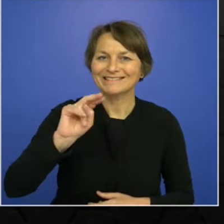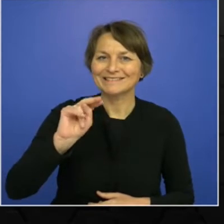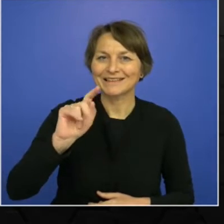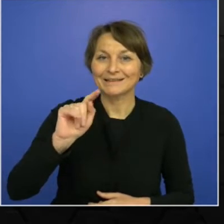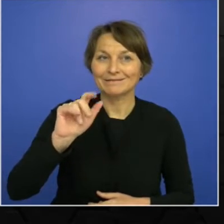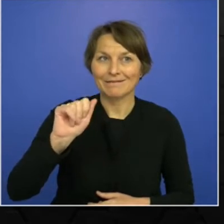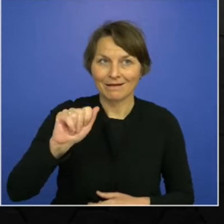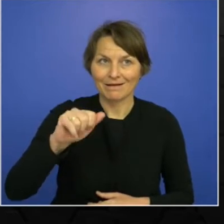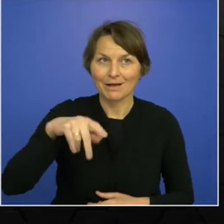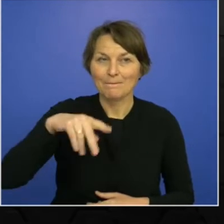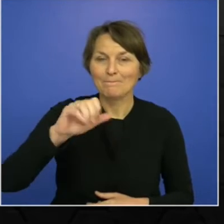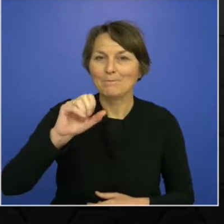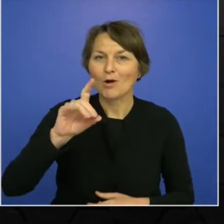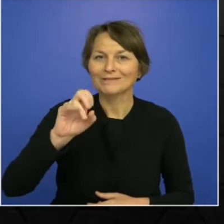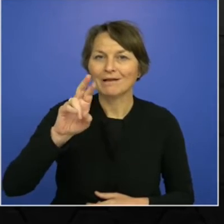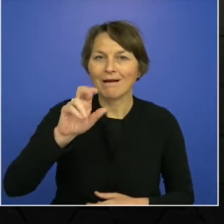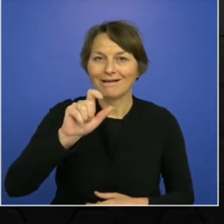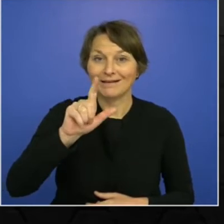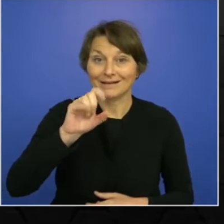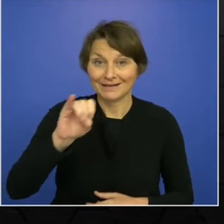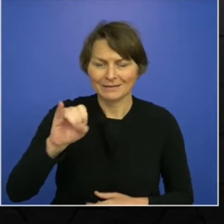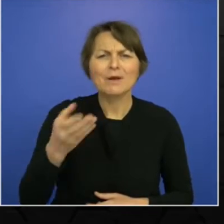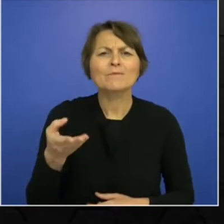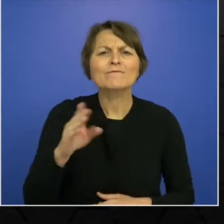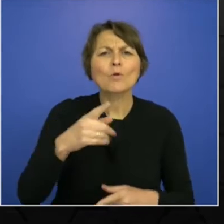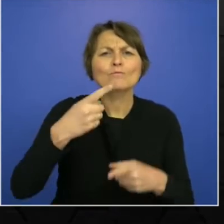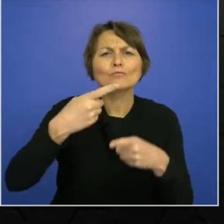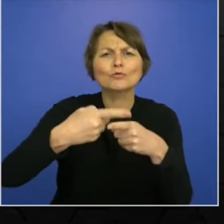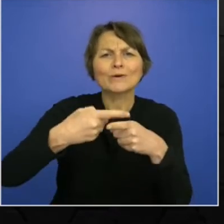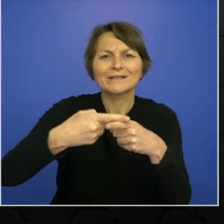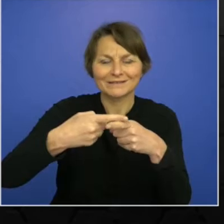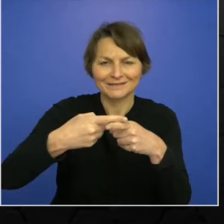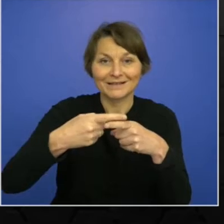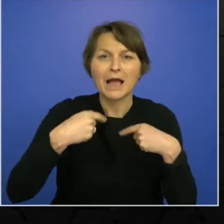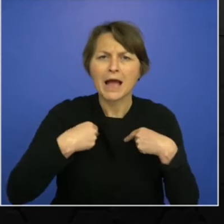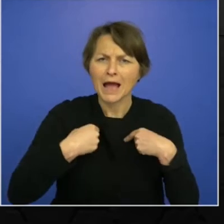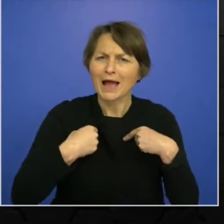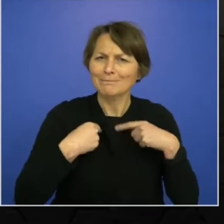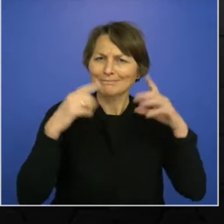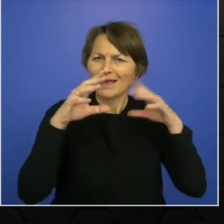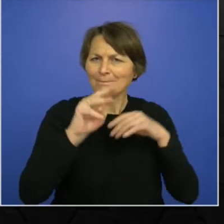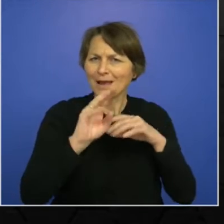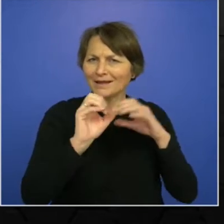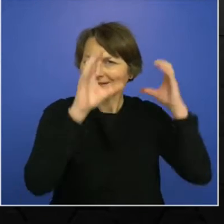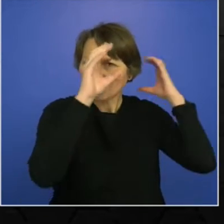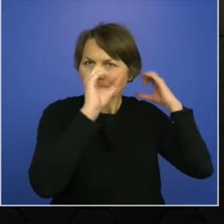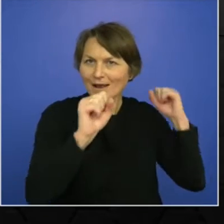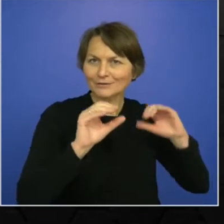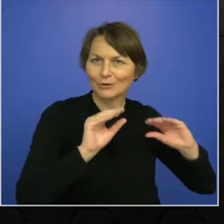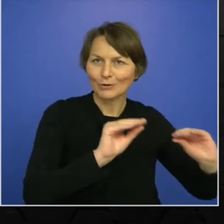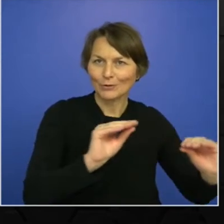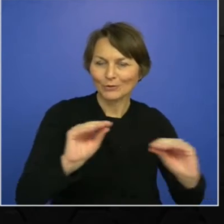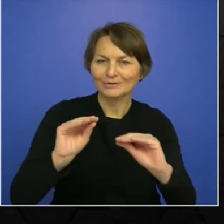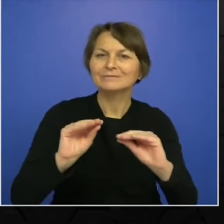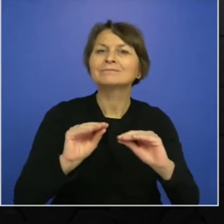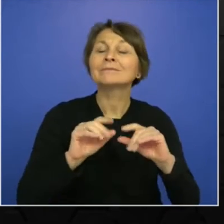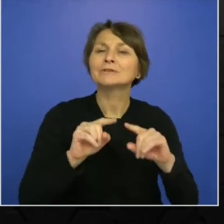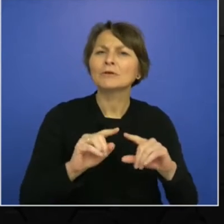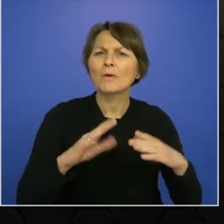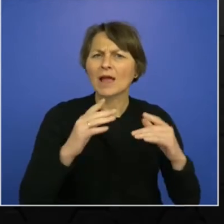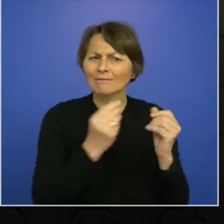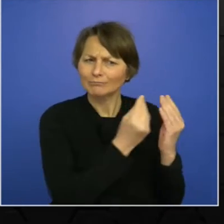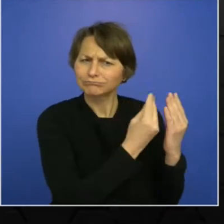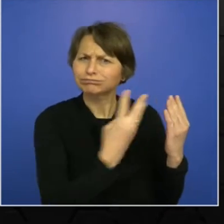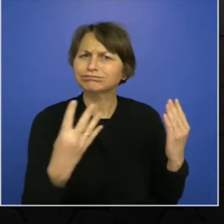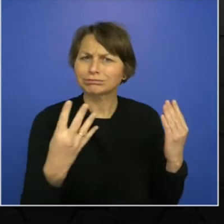Ambassador. I'm really excited to hosting workshops and events, and with another team of ambassadors, we are working